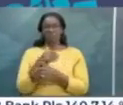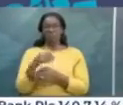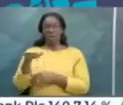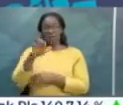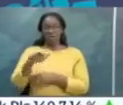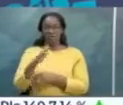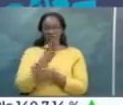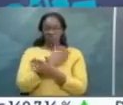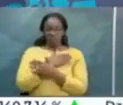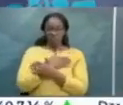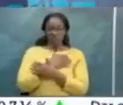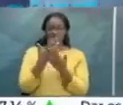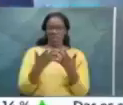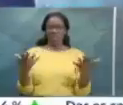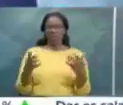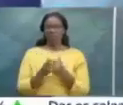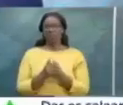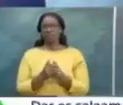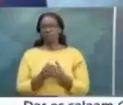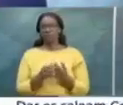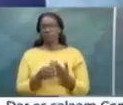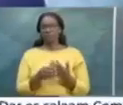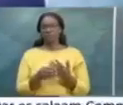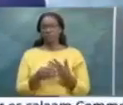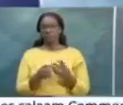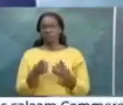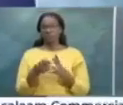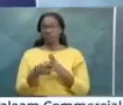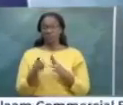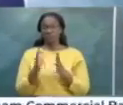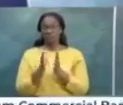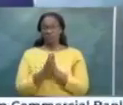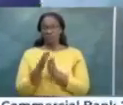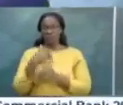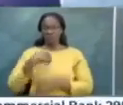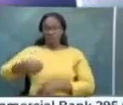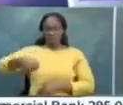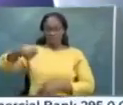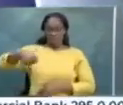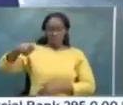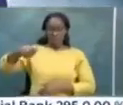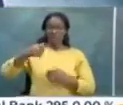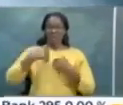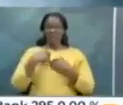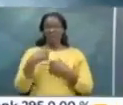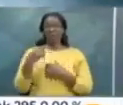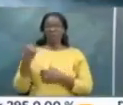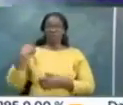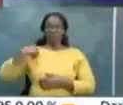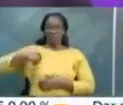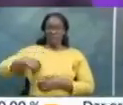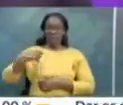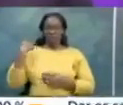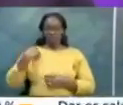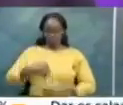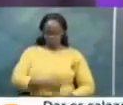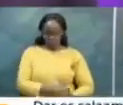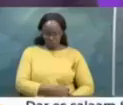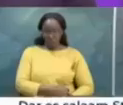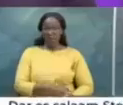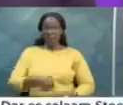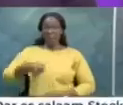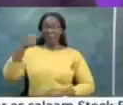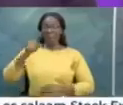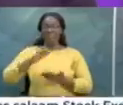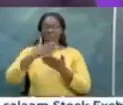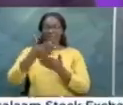eco-friendly products, actually. Starting with, they have handbags, they have sling bags, they have backpacks,